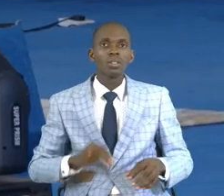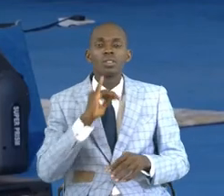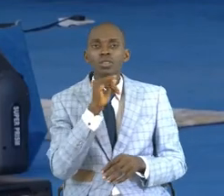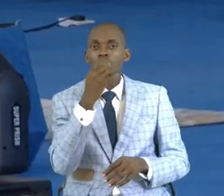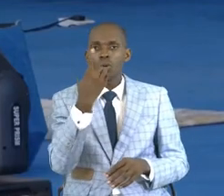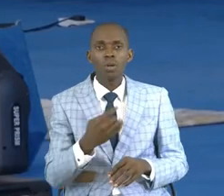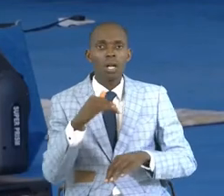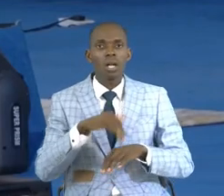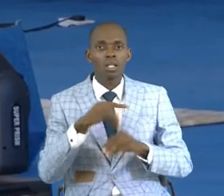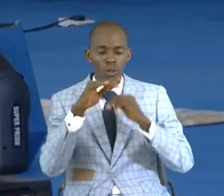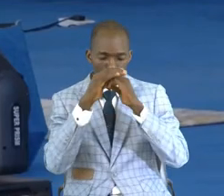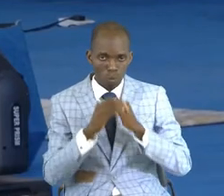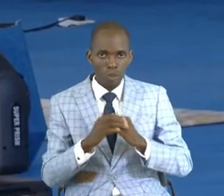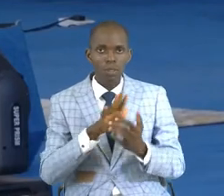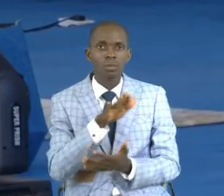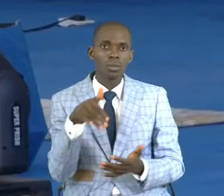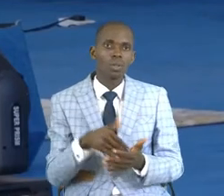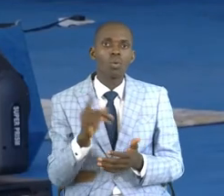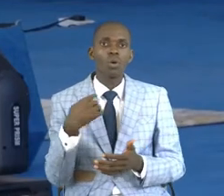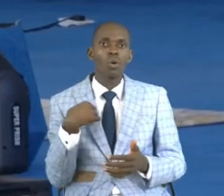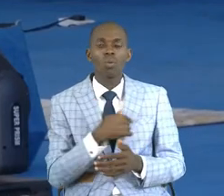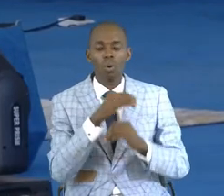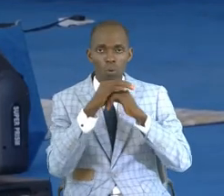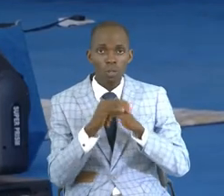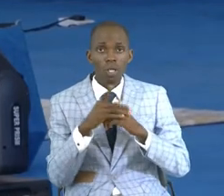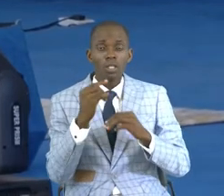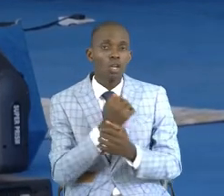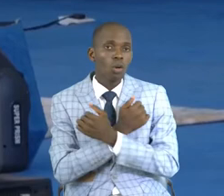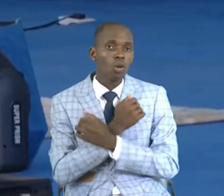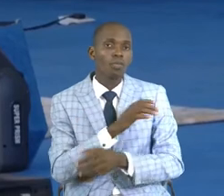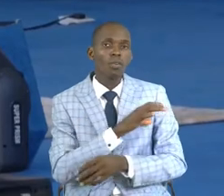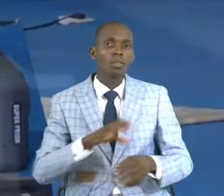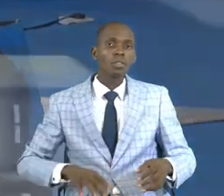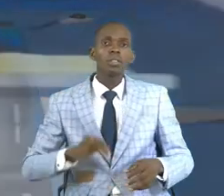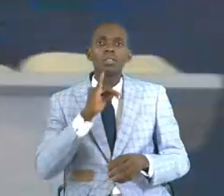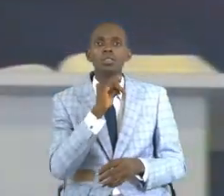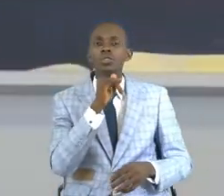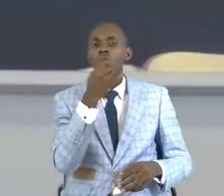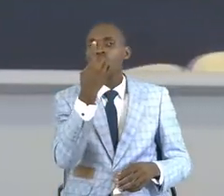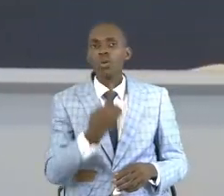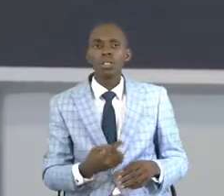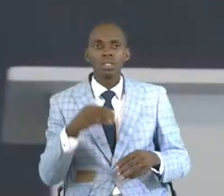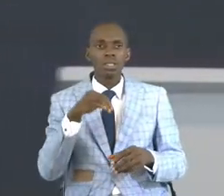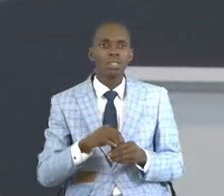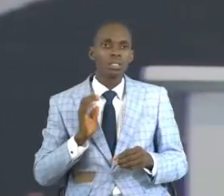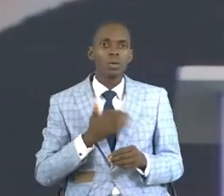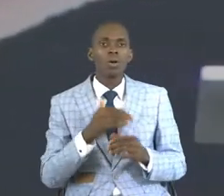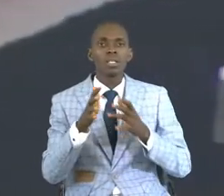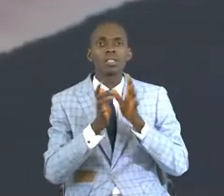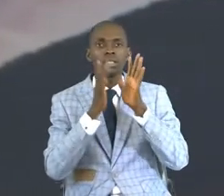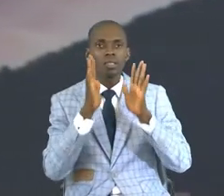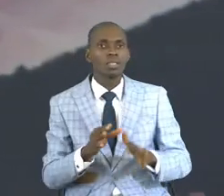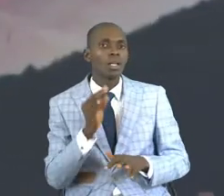center when we are worshiping. The love of Christ is not only in our Christian home